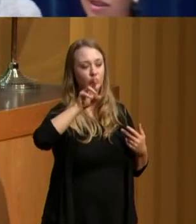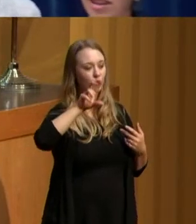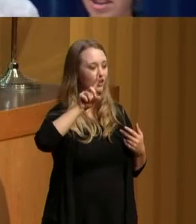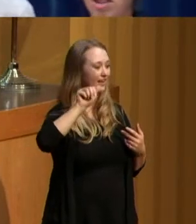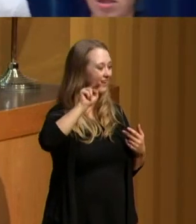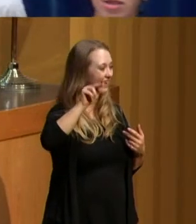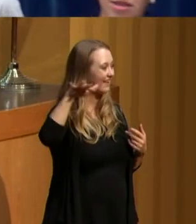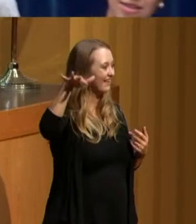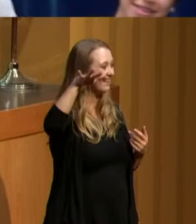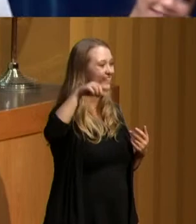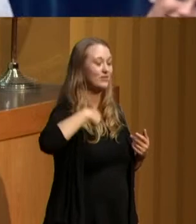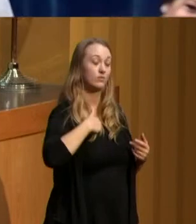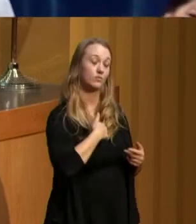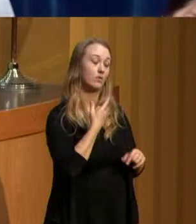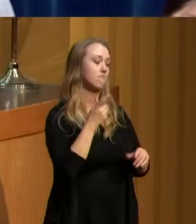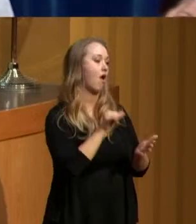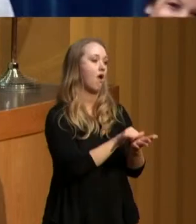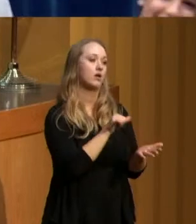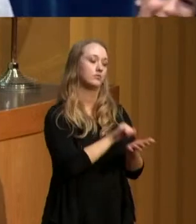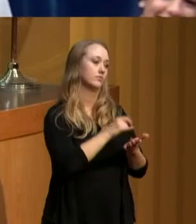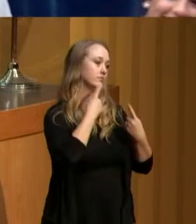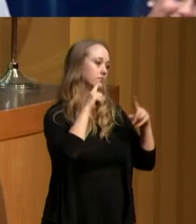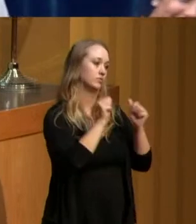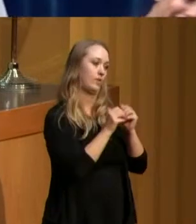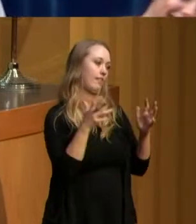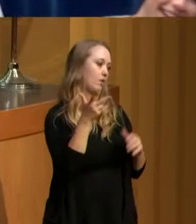We couldn't have done this without you guys.